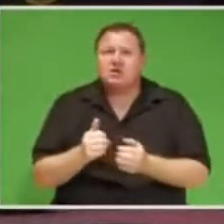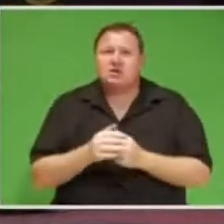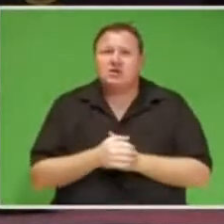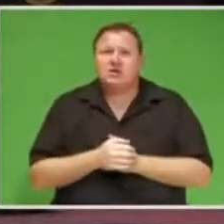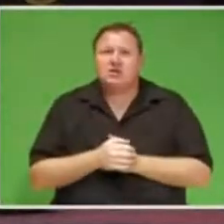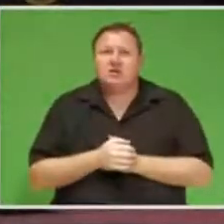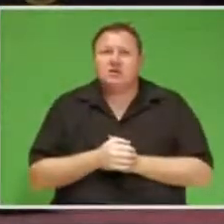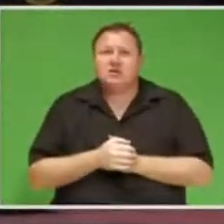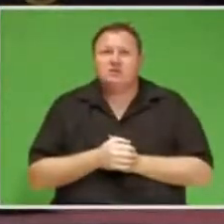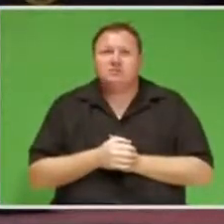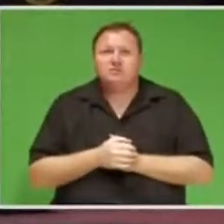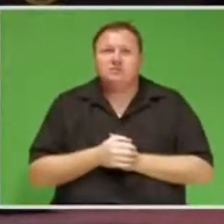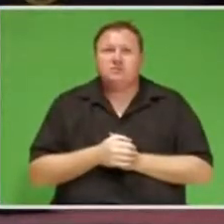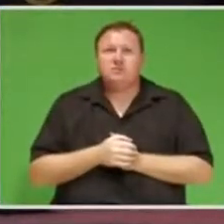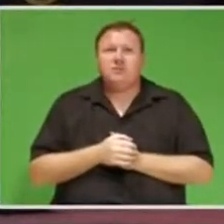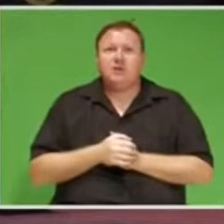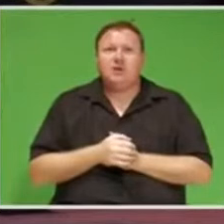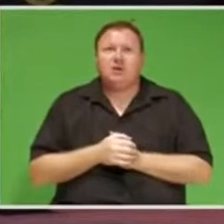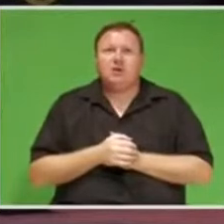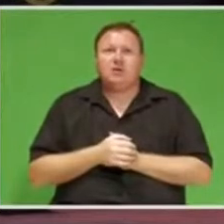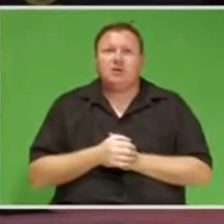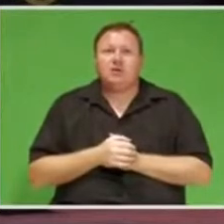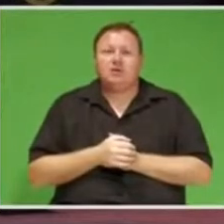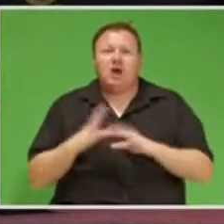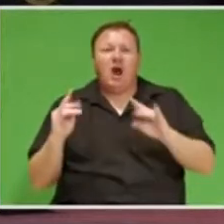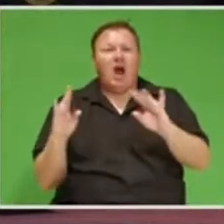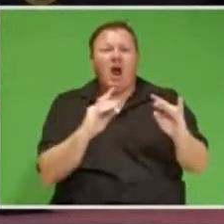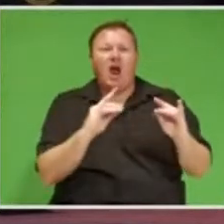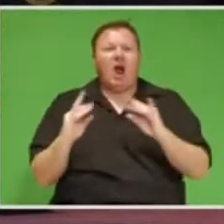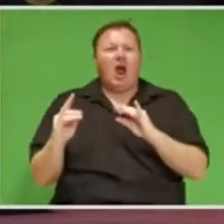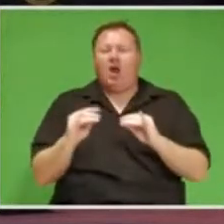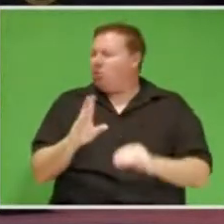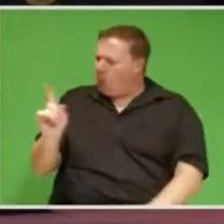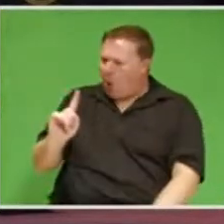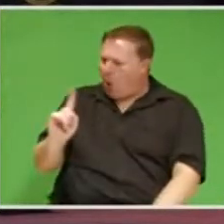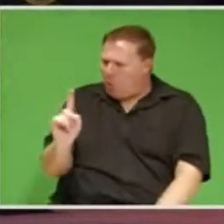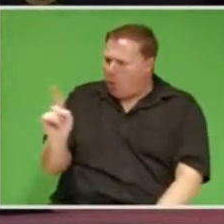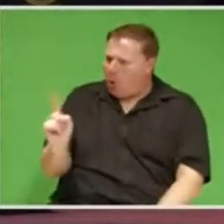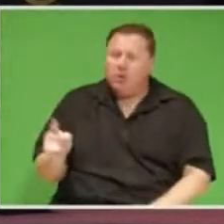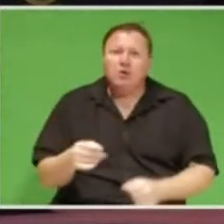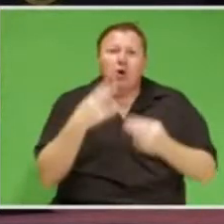And I am now, no, hold on.